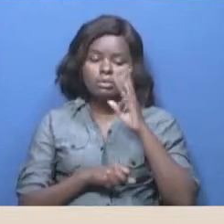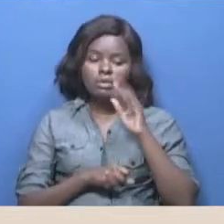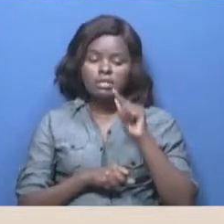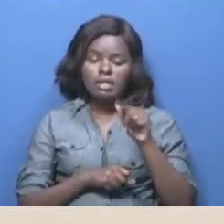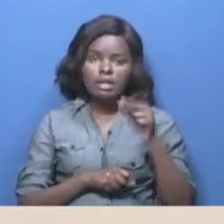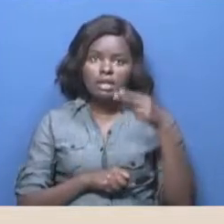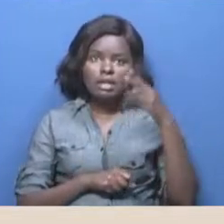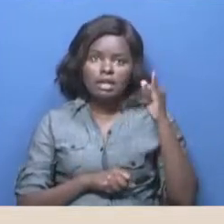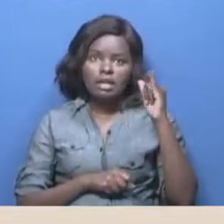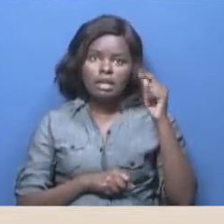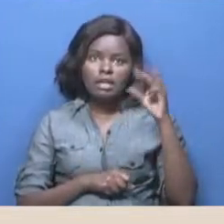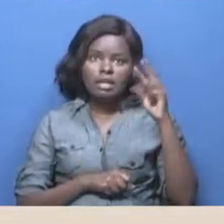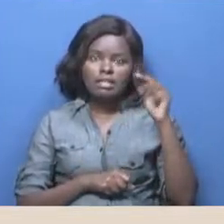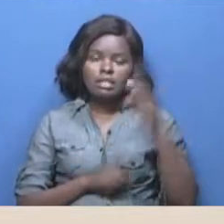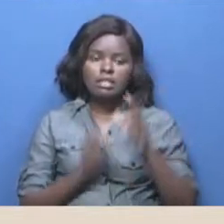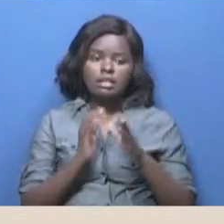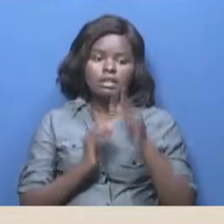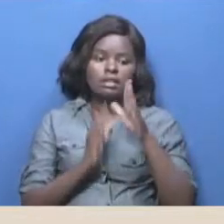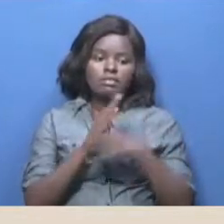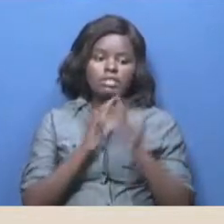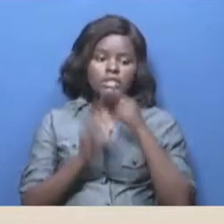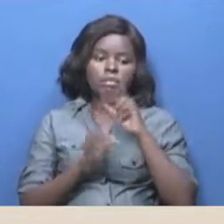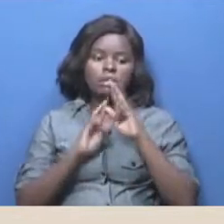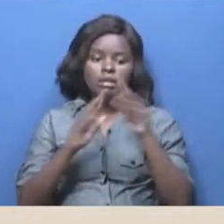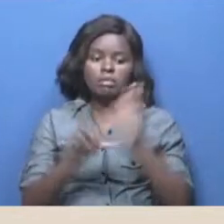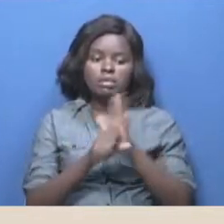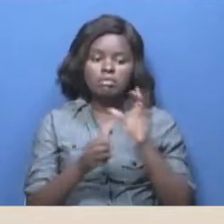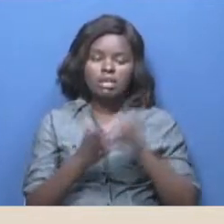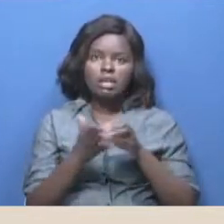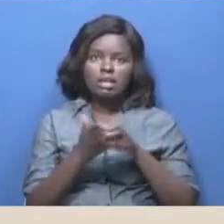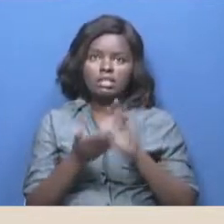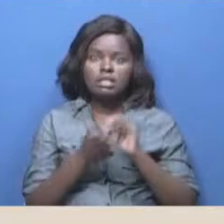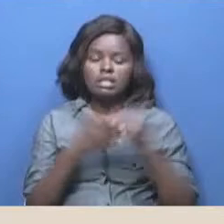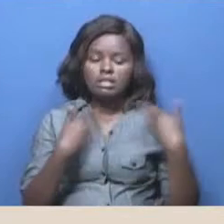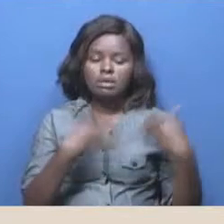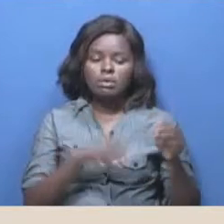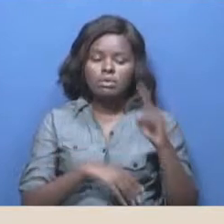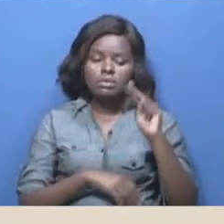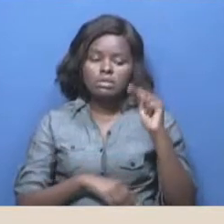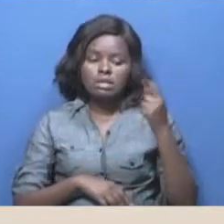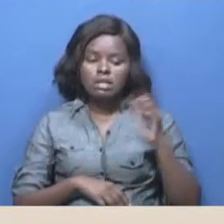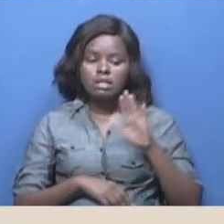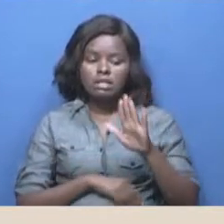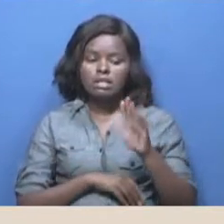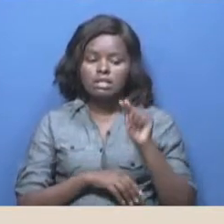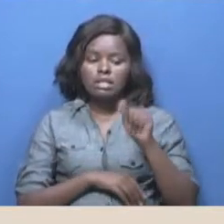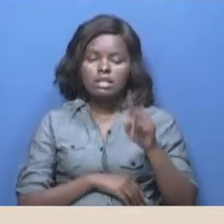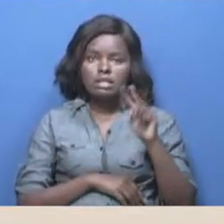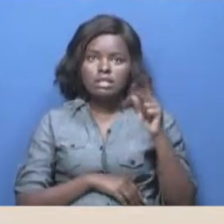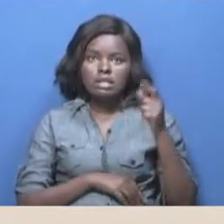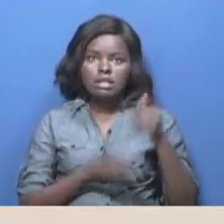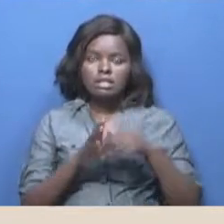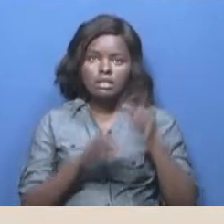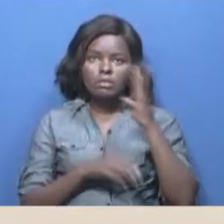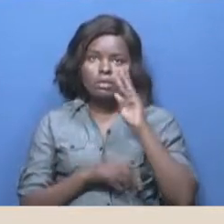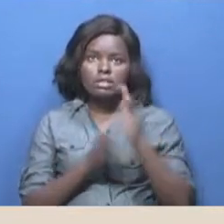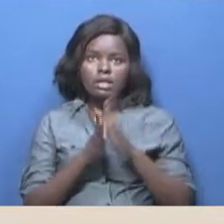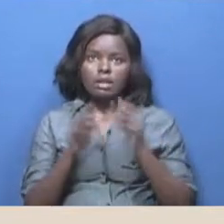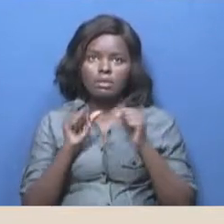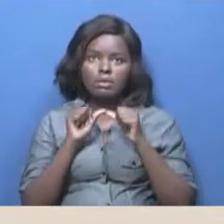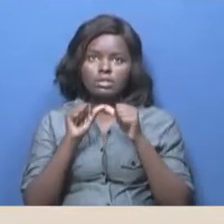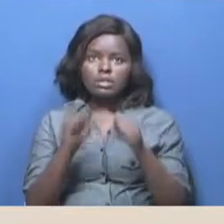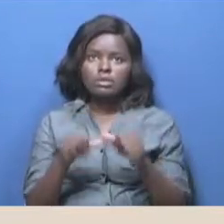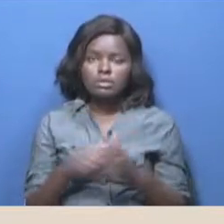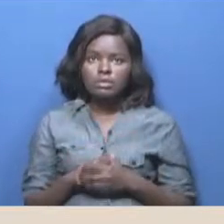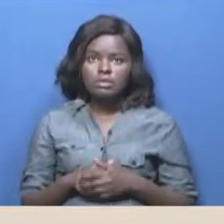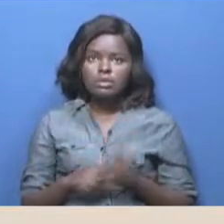Naivasha, fishermen have reported many instances that they lose their nets, and those nets are left in the water and they continually